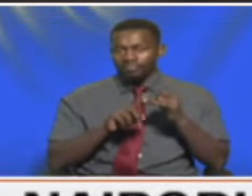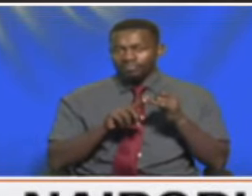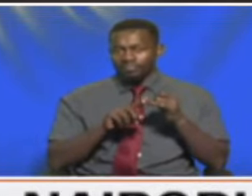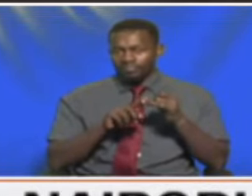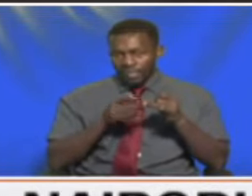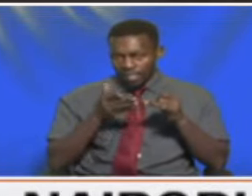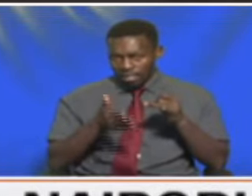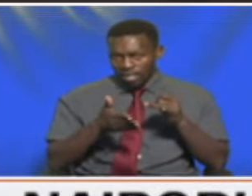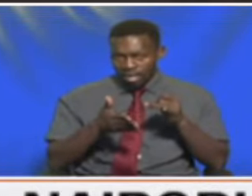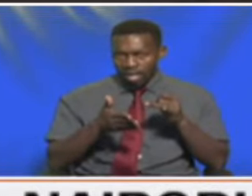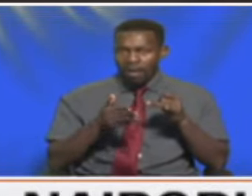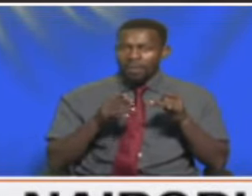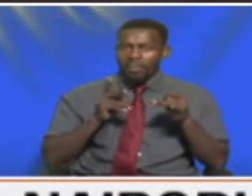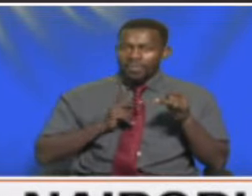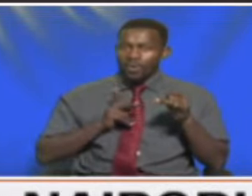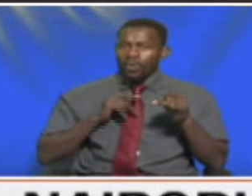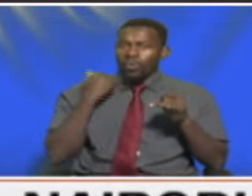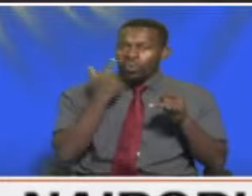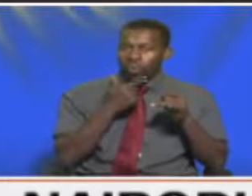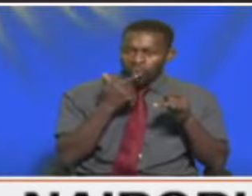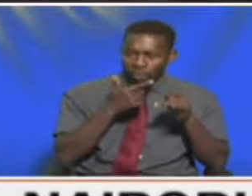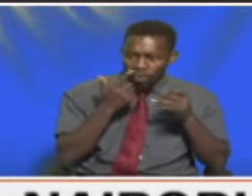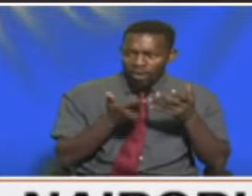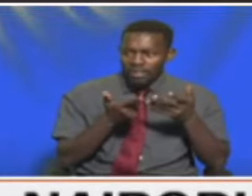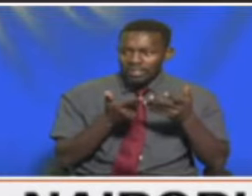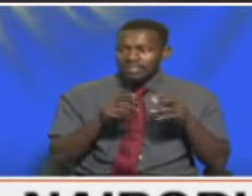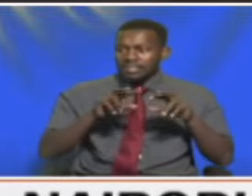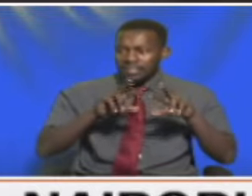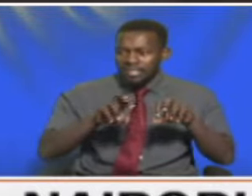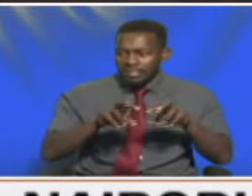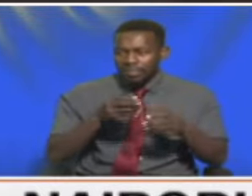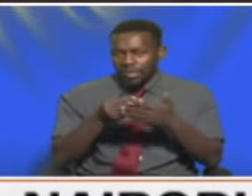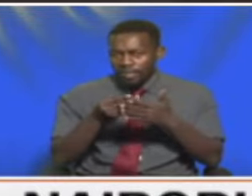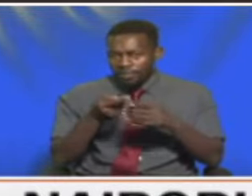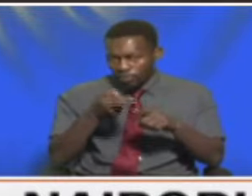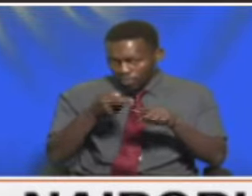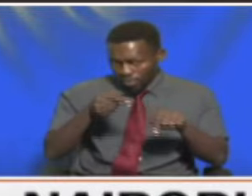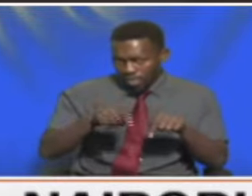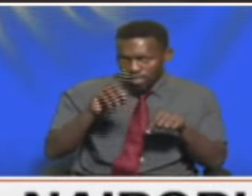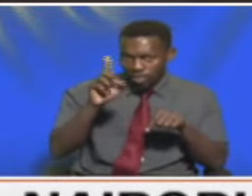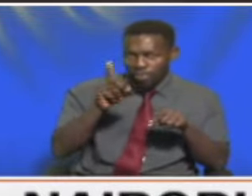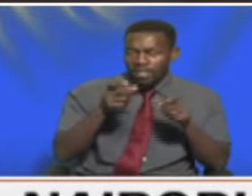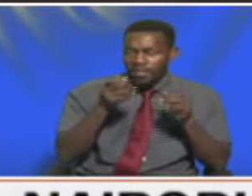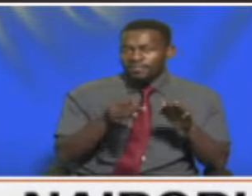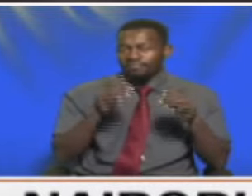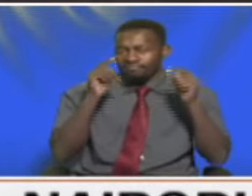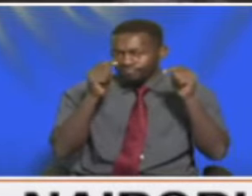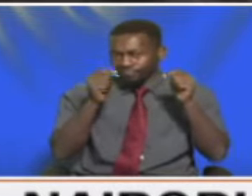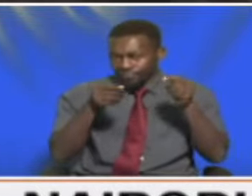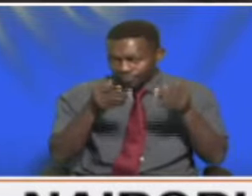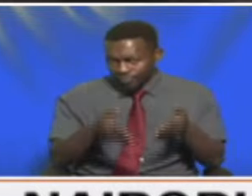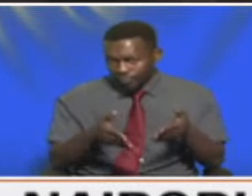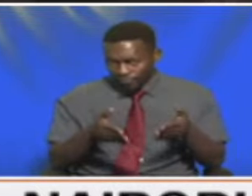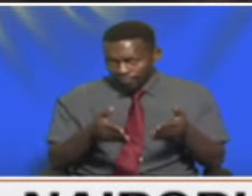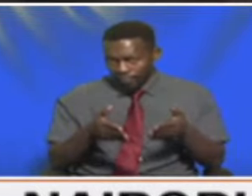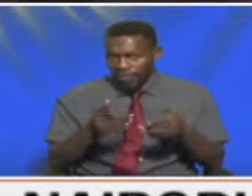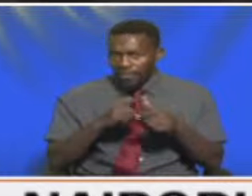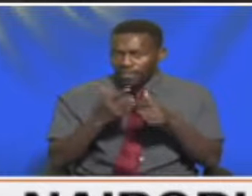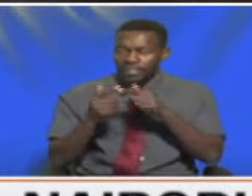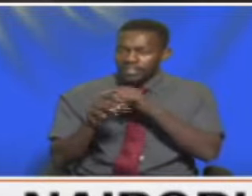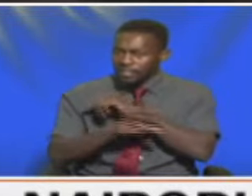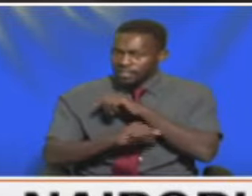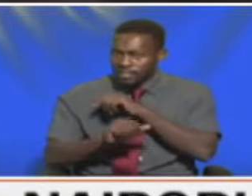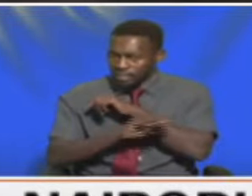people who make a living in this town. Because when the demonstrations are there and the looting is on, the operations can go